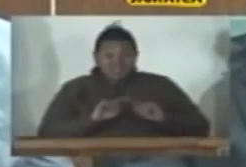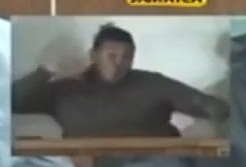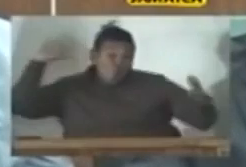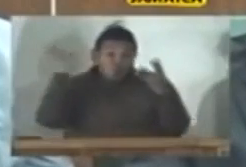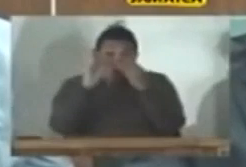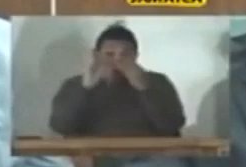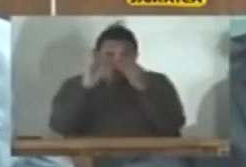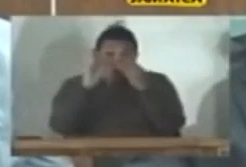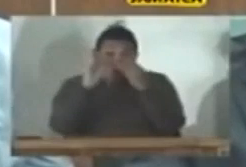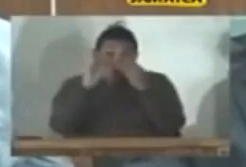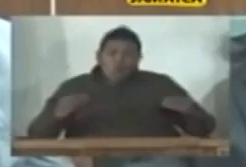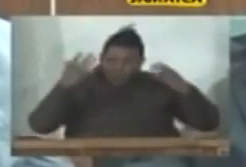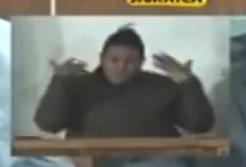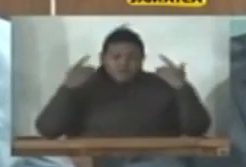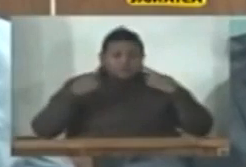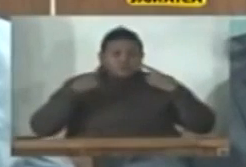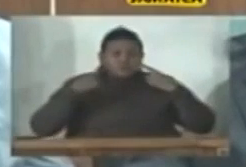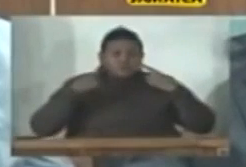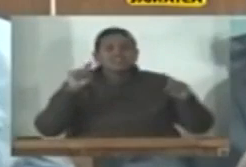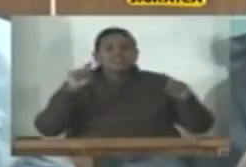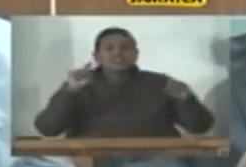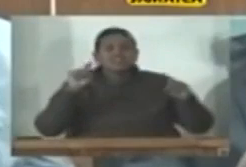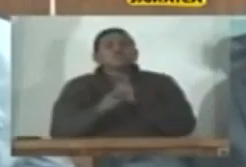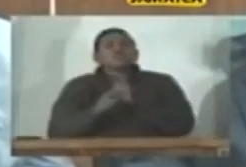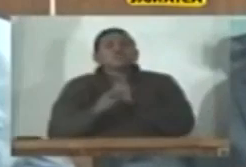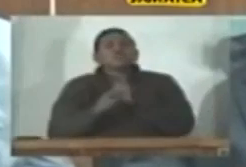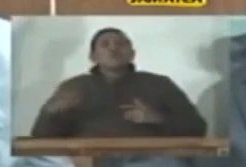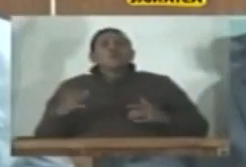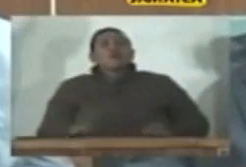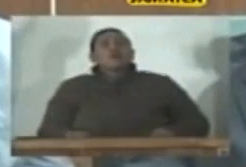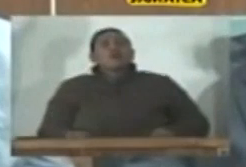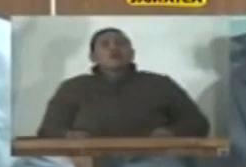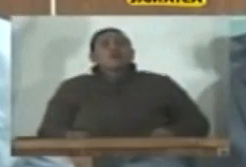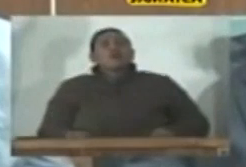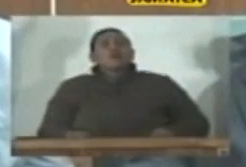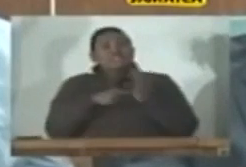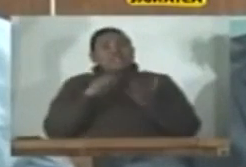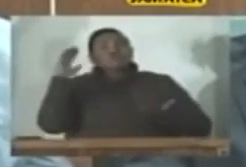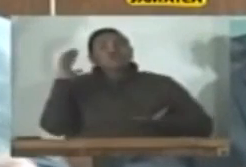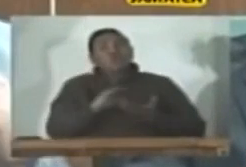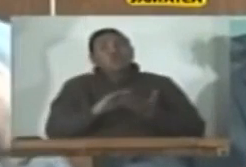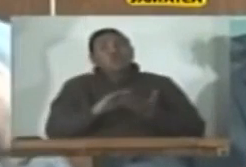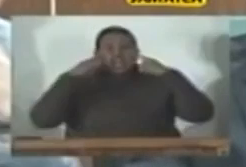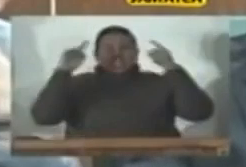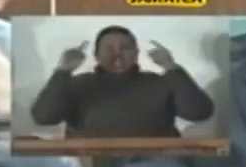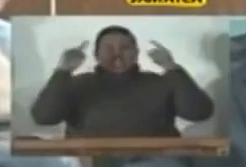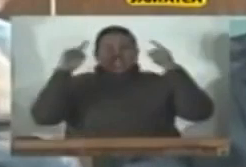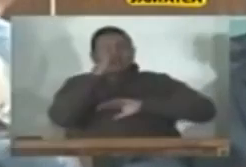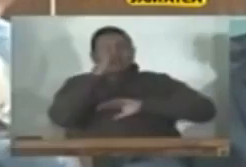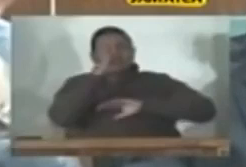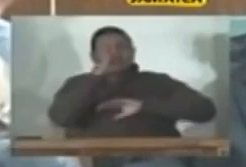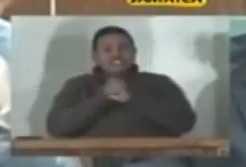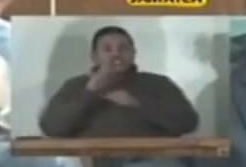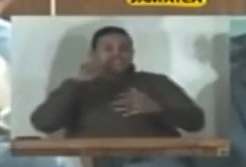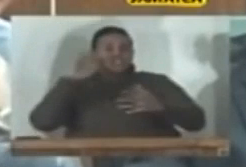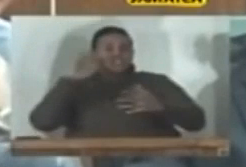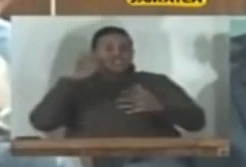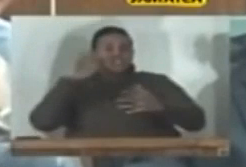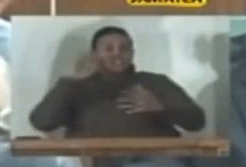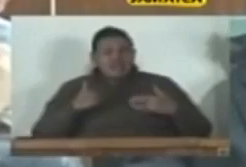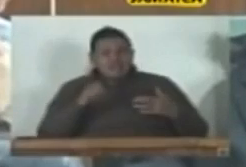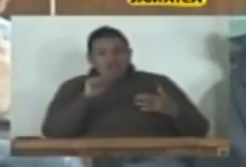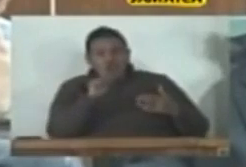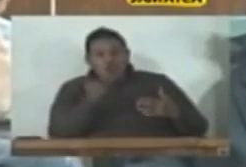achieved over the past 6 years, are also having other economic effects. The burden of increased